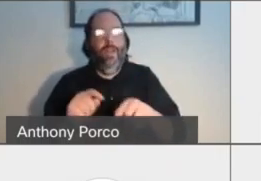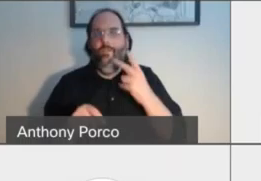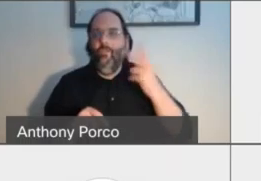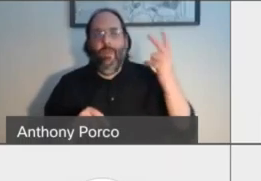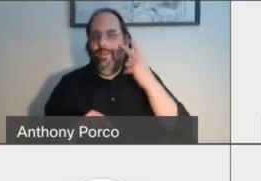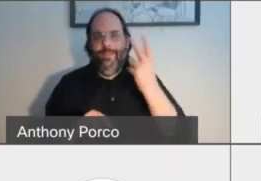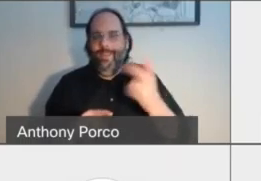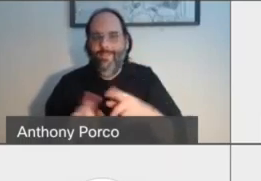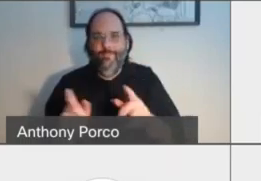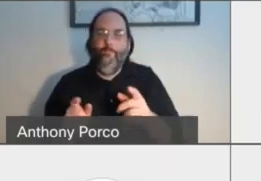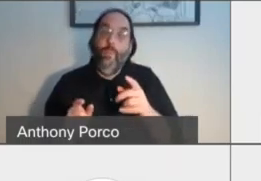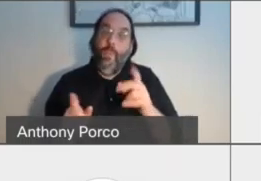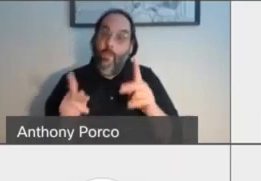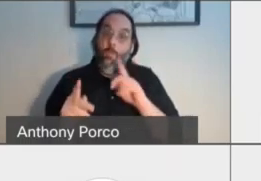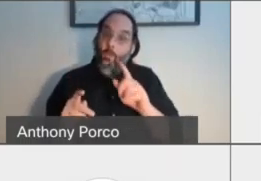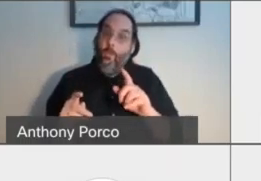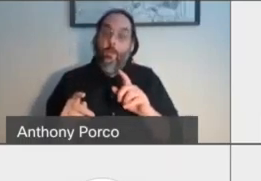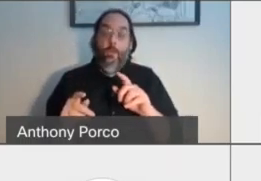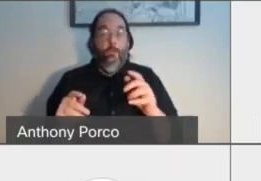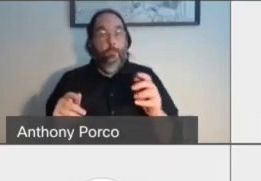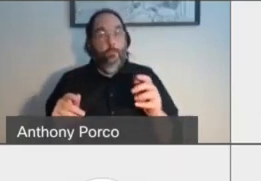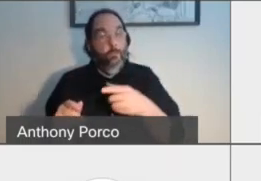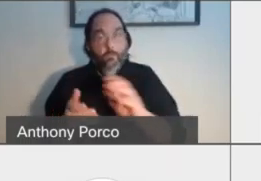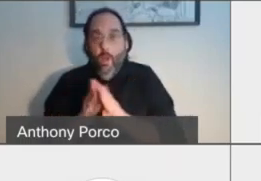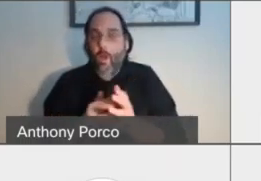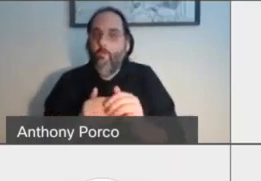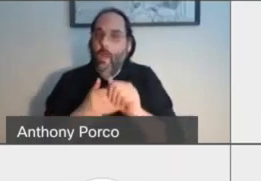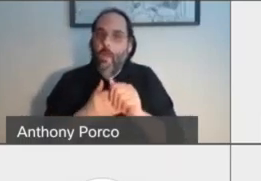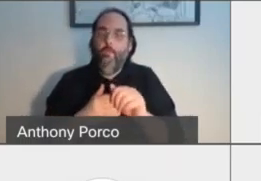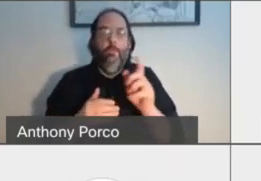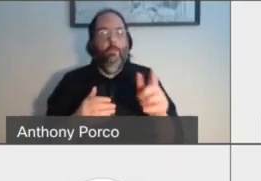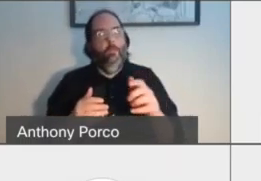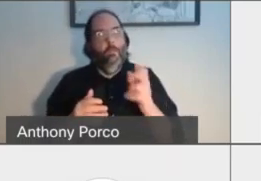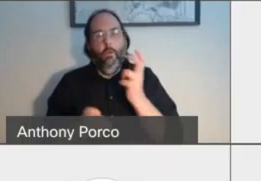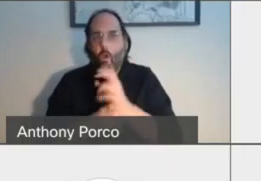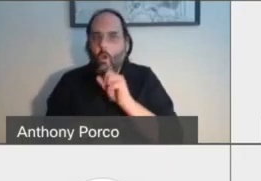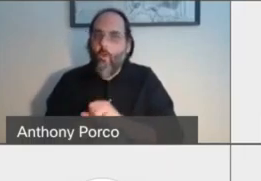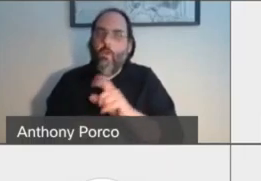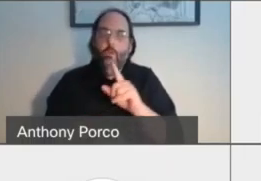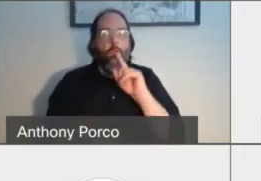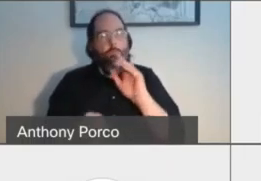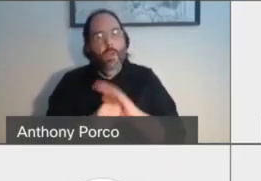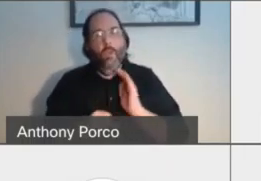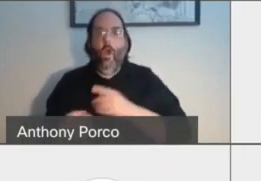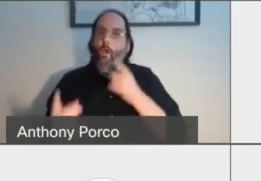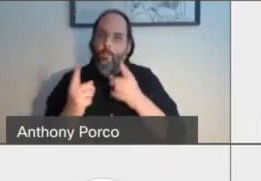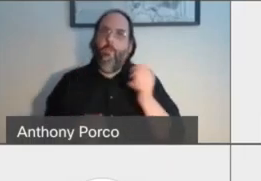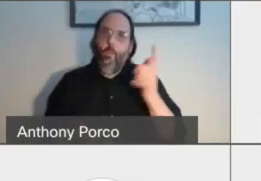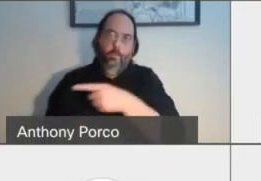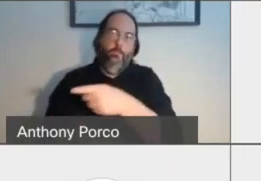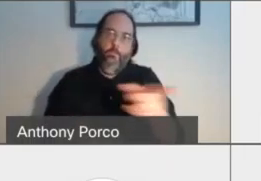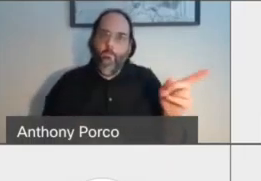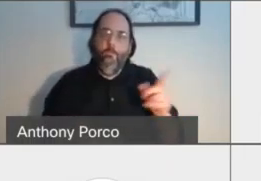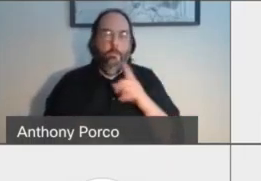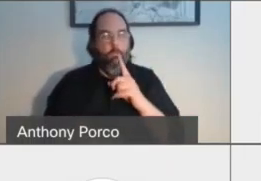really been flexible, hardworking, and committed to our mission. And that has